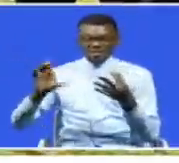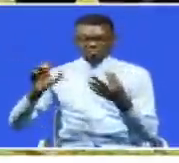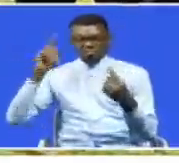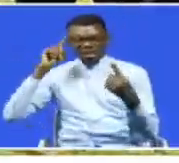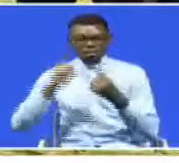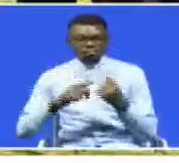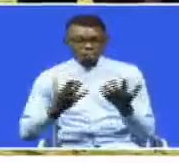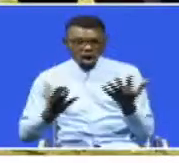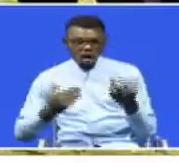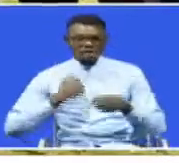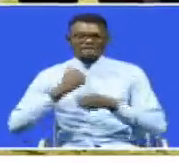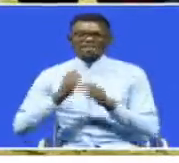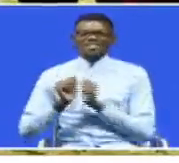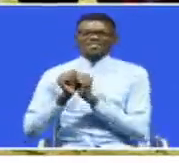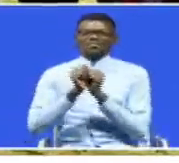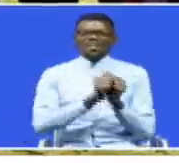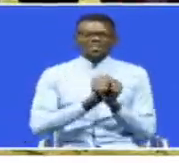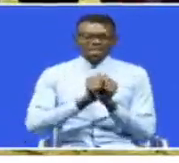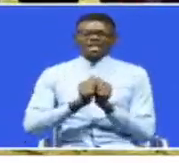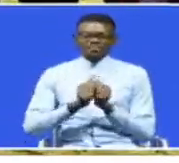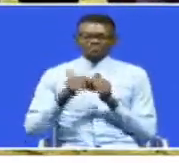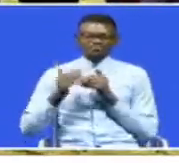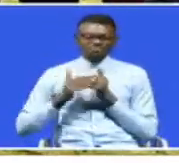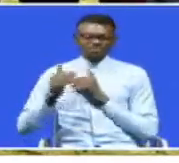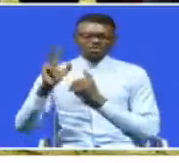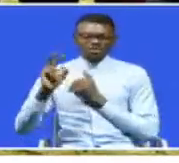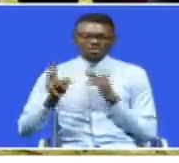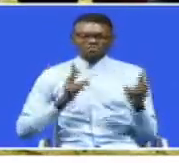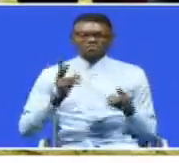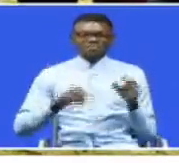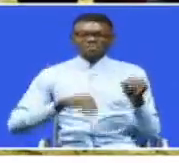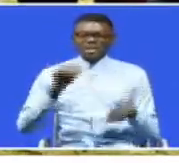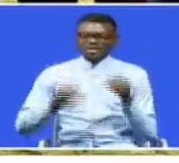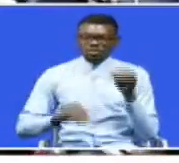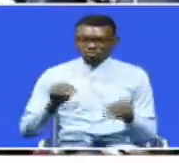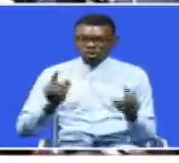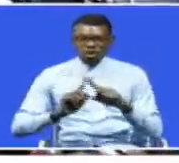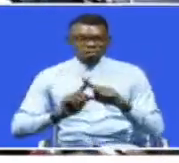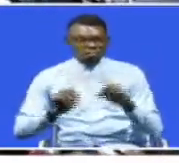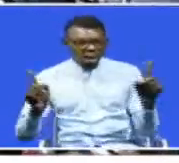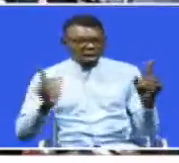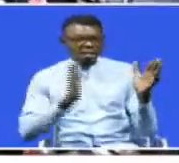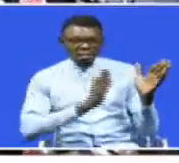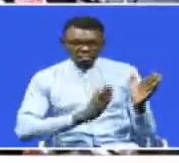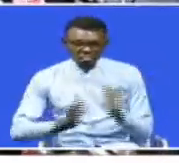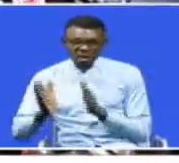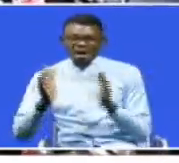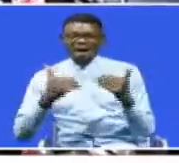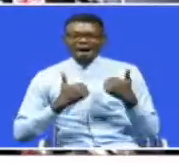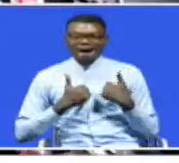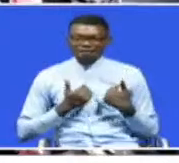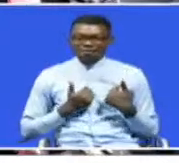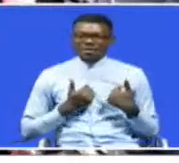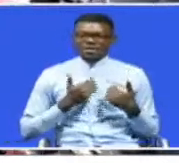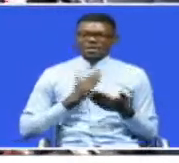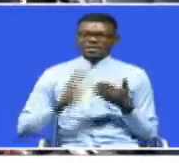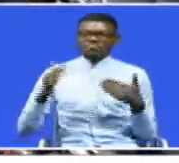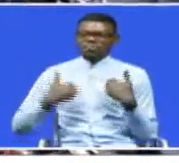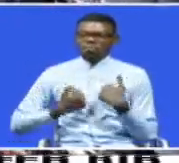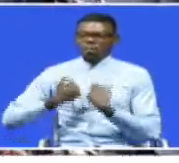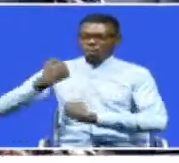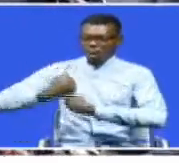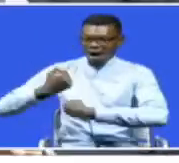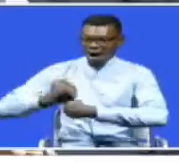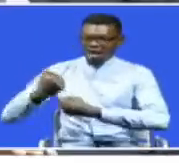ambition to work together ahead of the 2022 polls, there have been reports of a scheme by a faceless group of state operatives